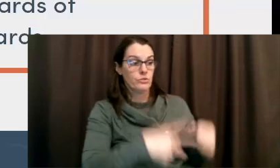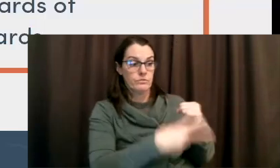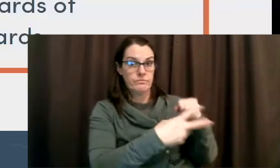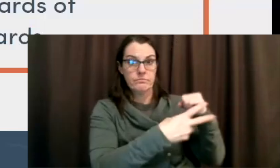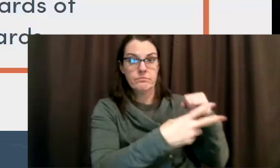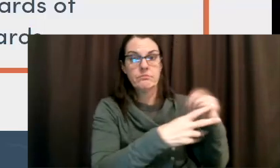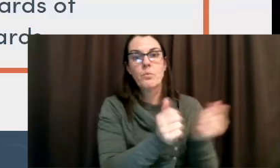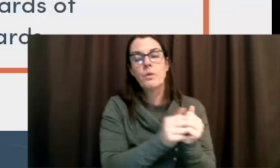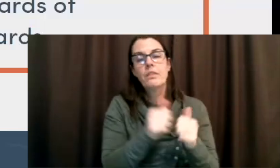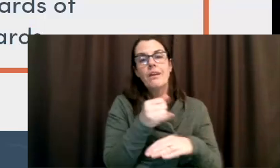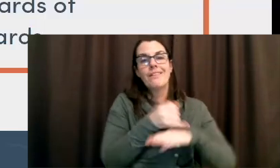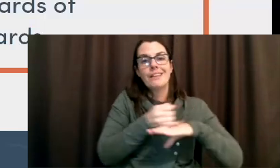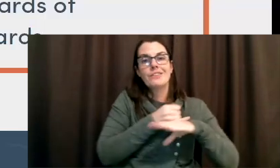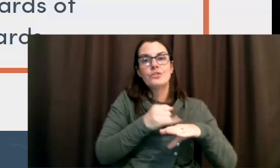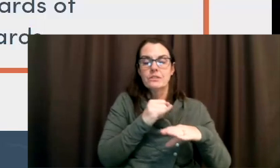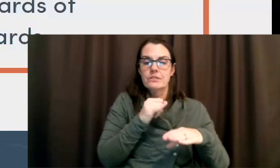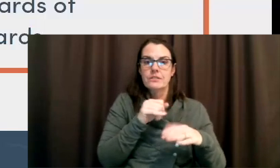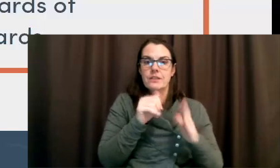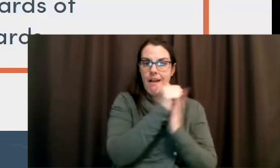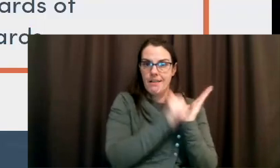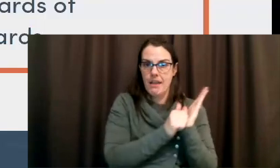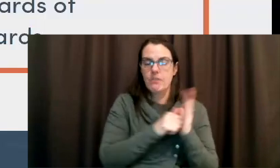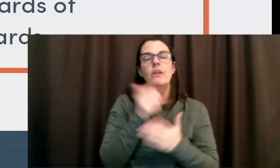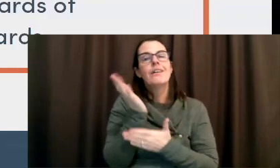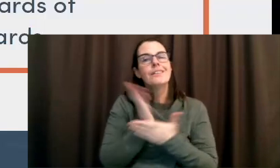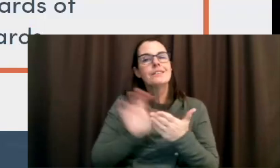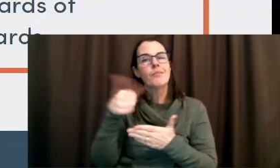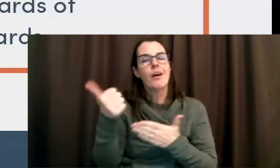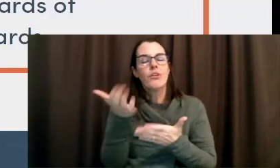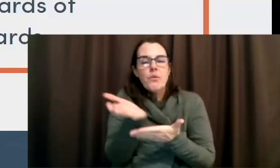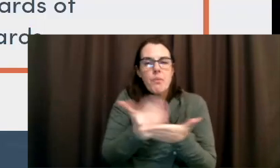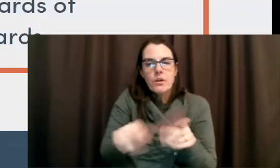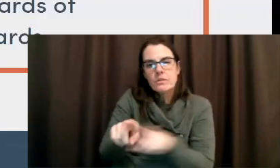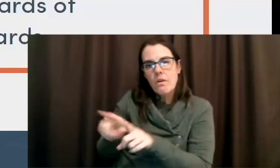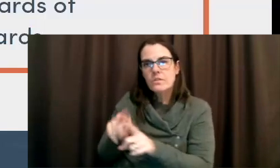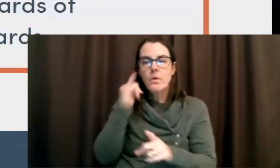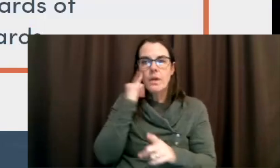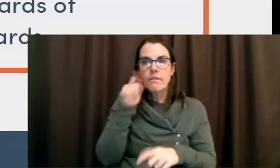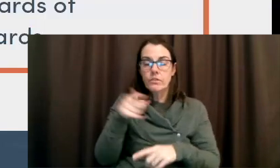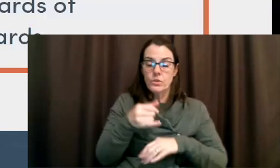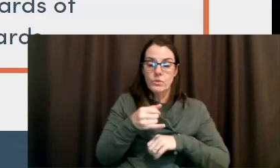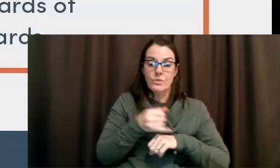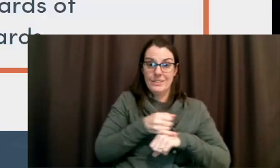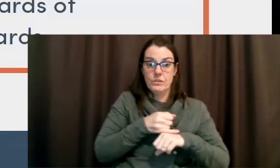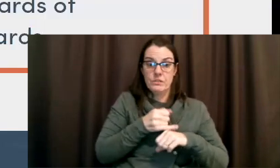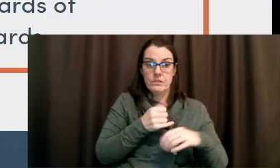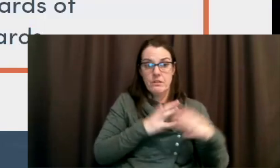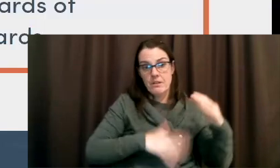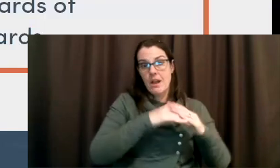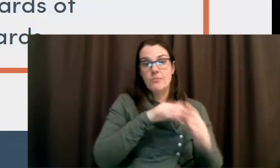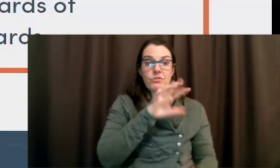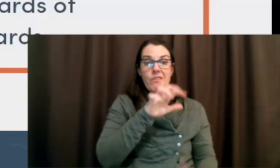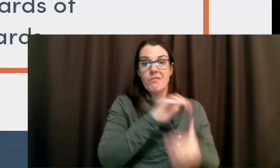account. And there's some other bits and pieces in there, like if you earn interest up to $500, you can use that for